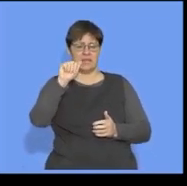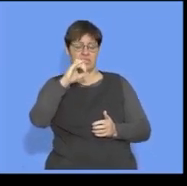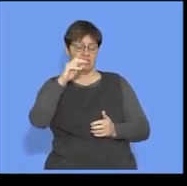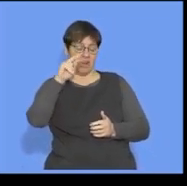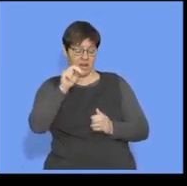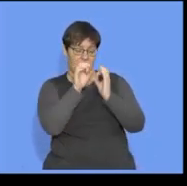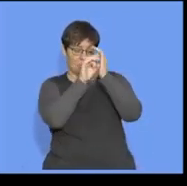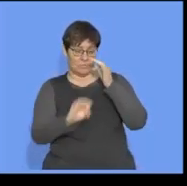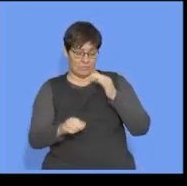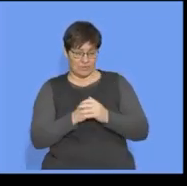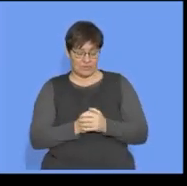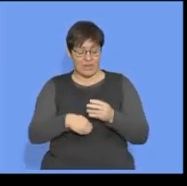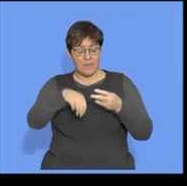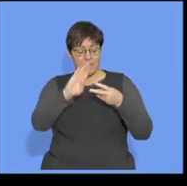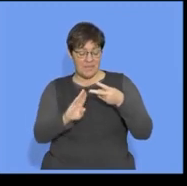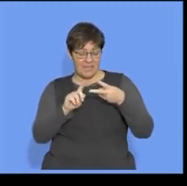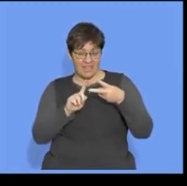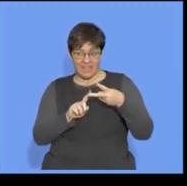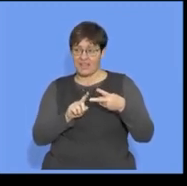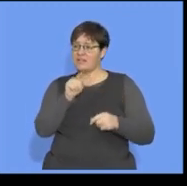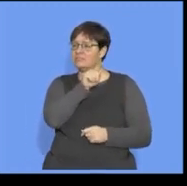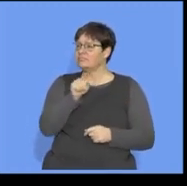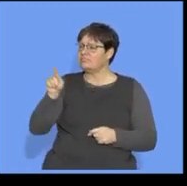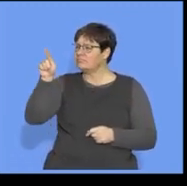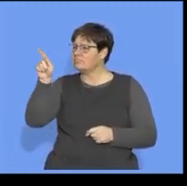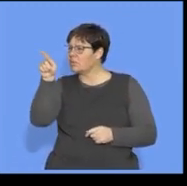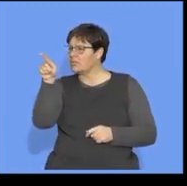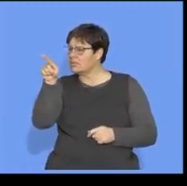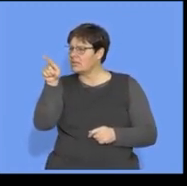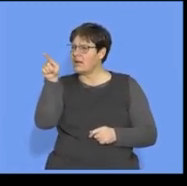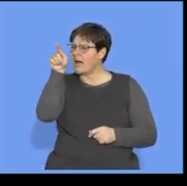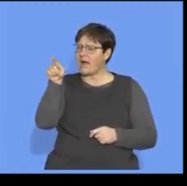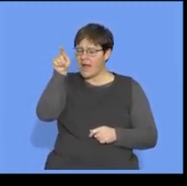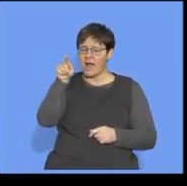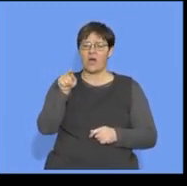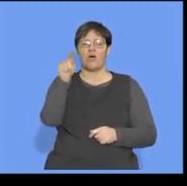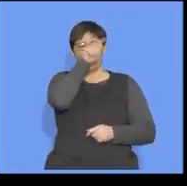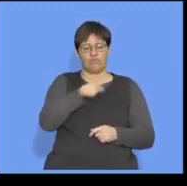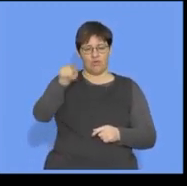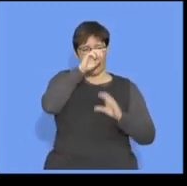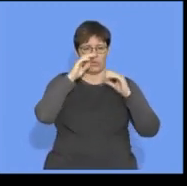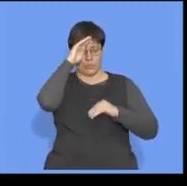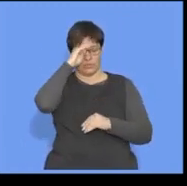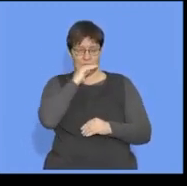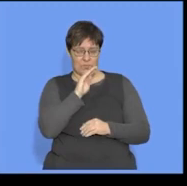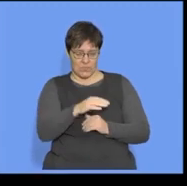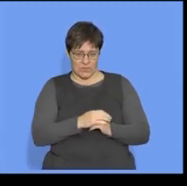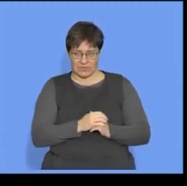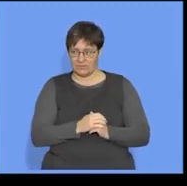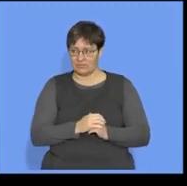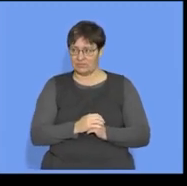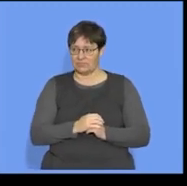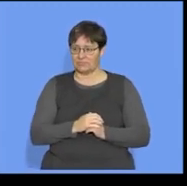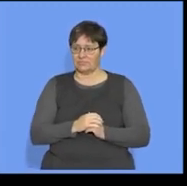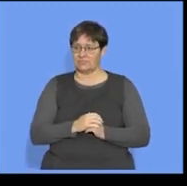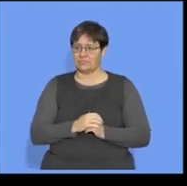here. Then part B, we're talking this part, and then part B will be the round window.